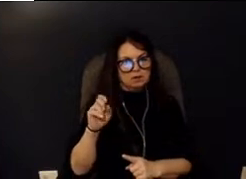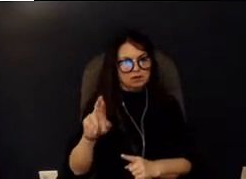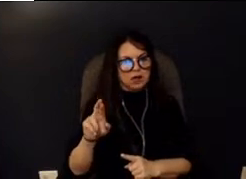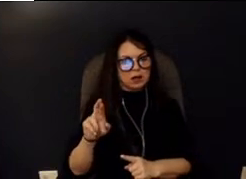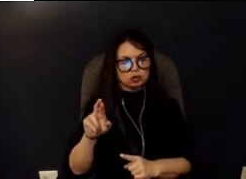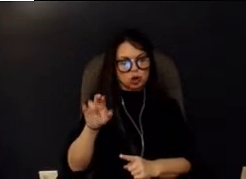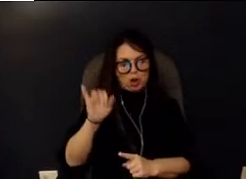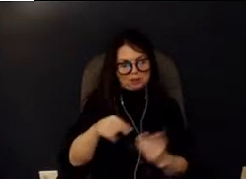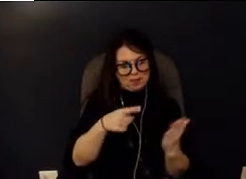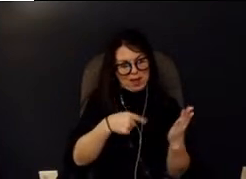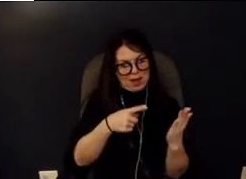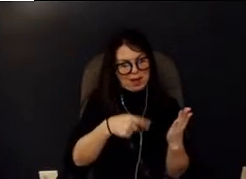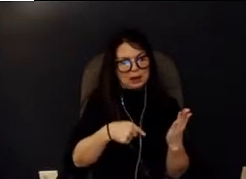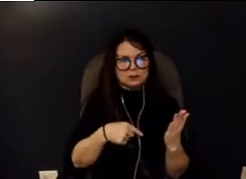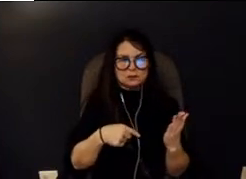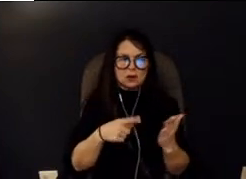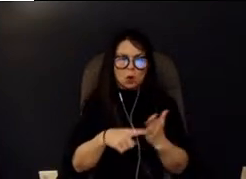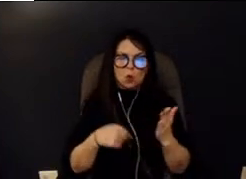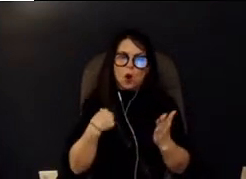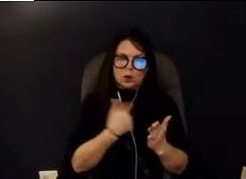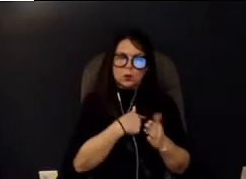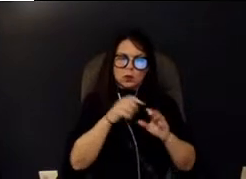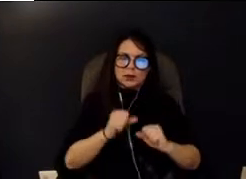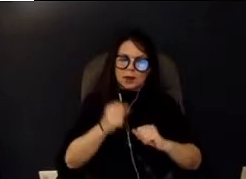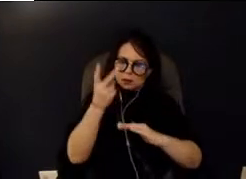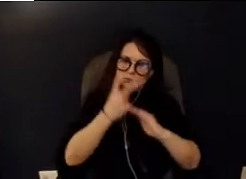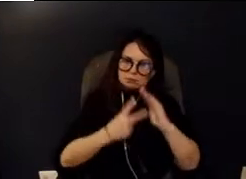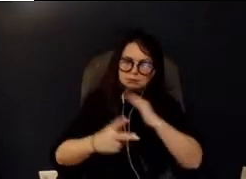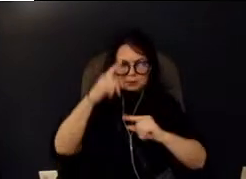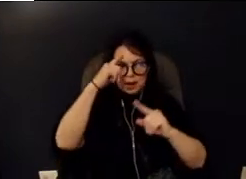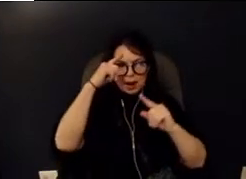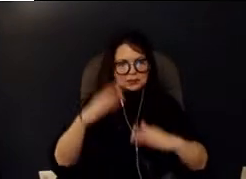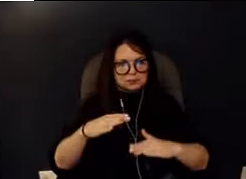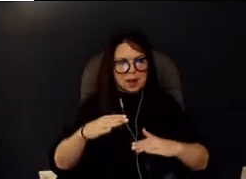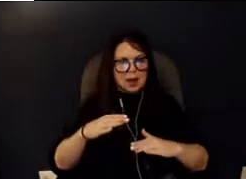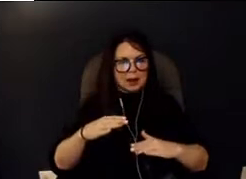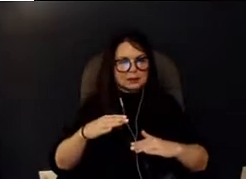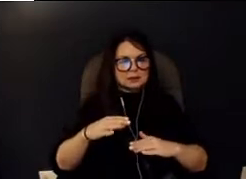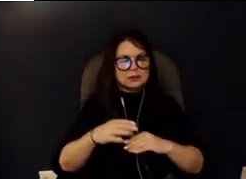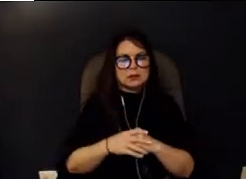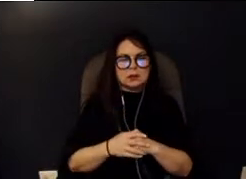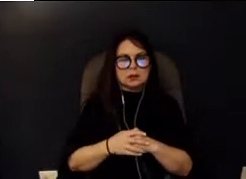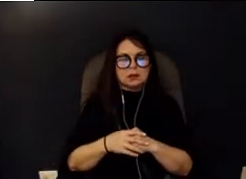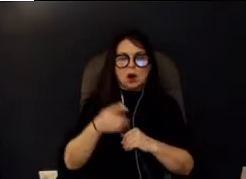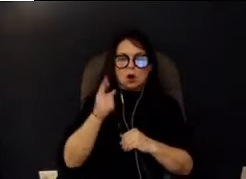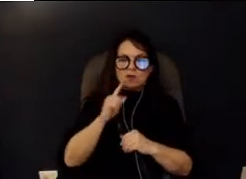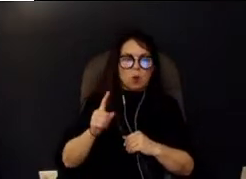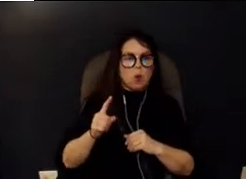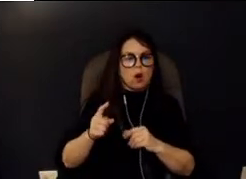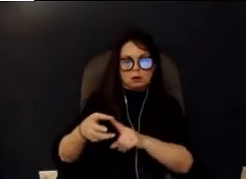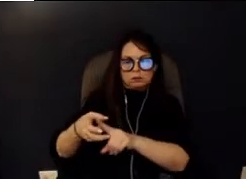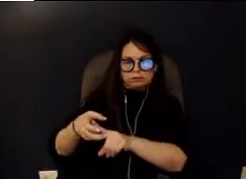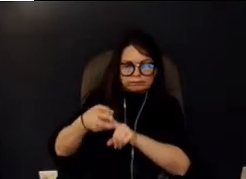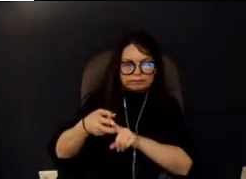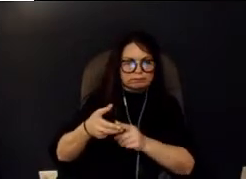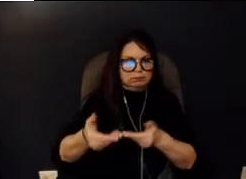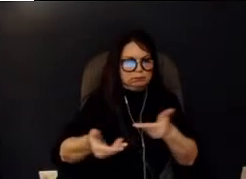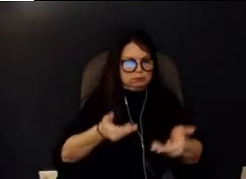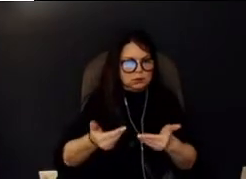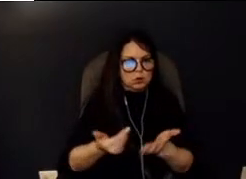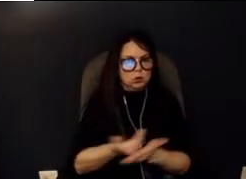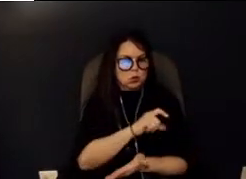future with current staffing levels, projected attrition, and pacing of bringing on new officers, where the mayor's budget would